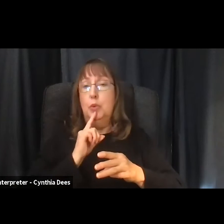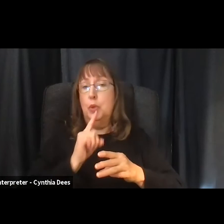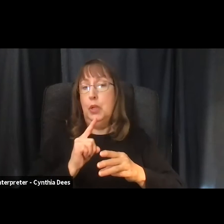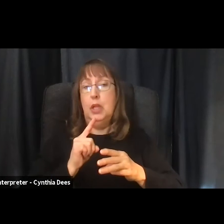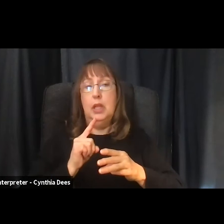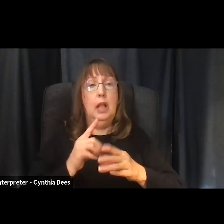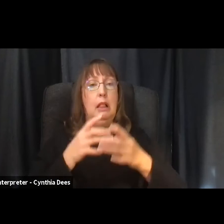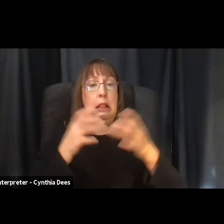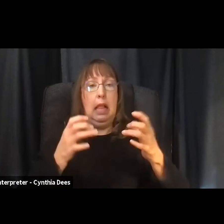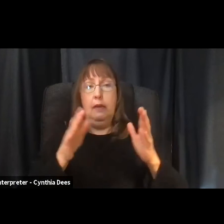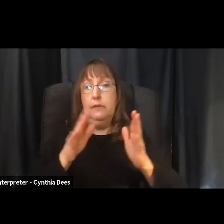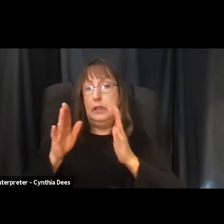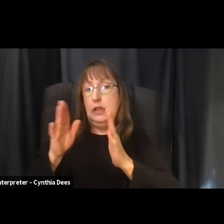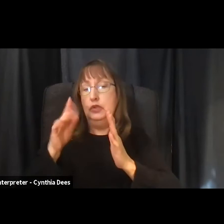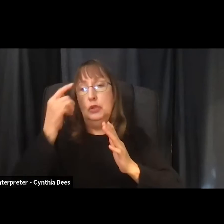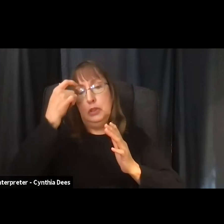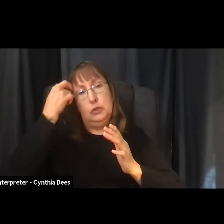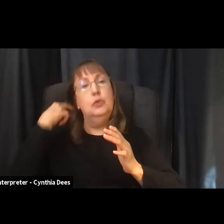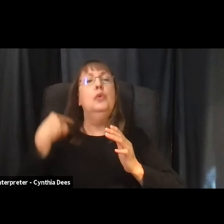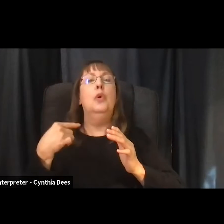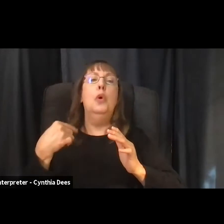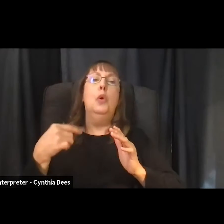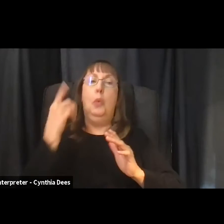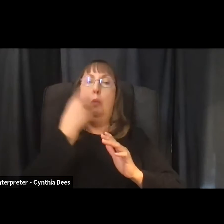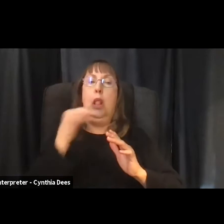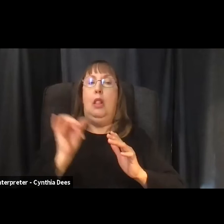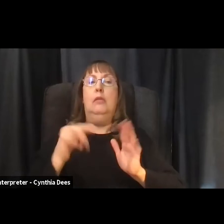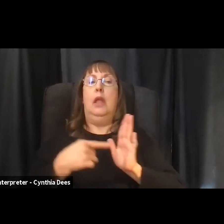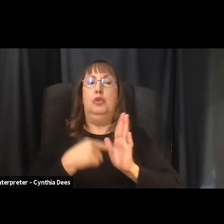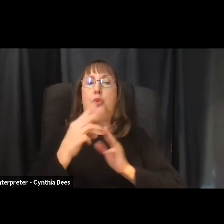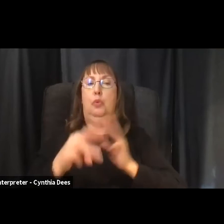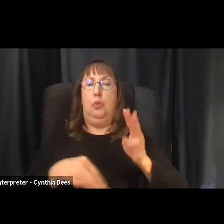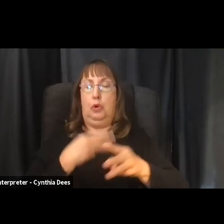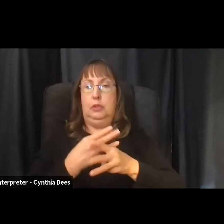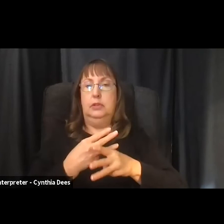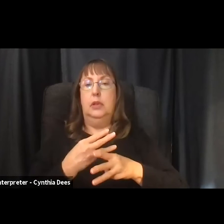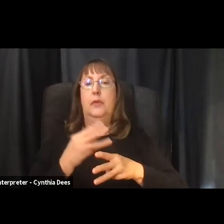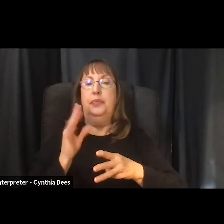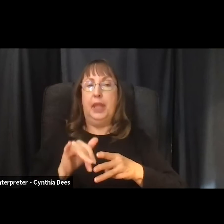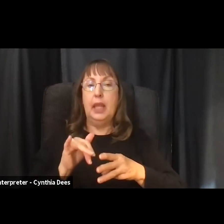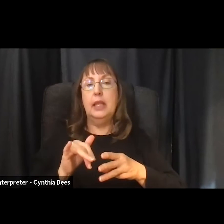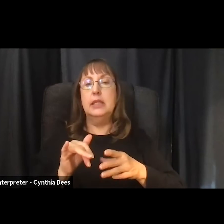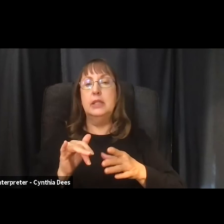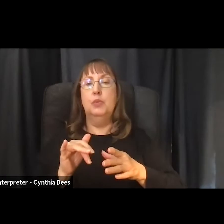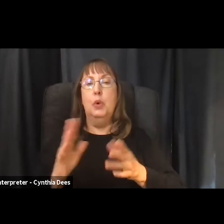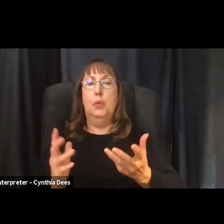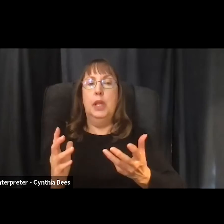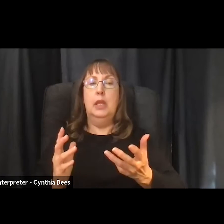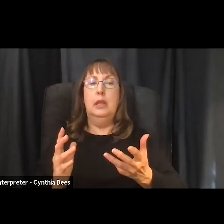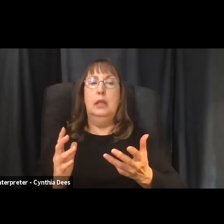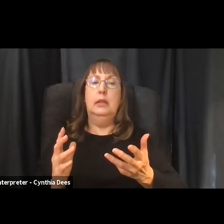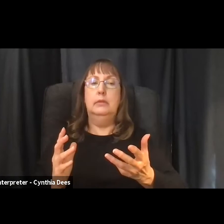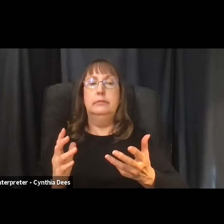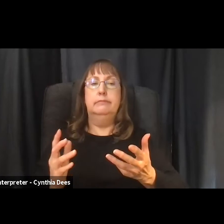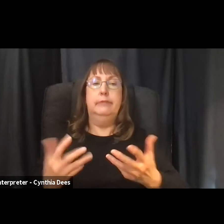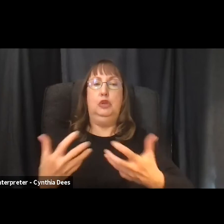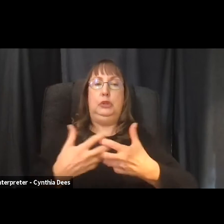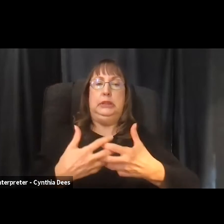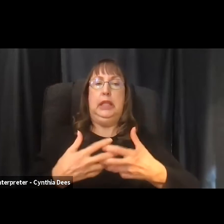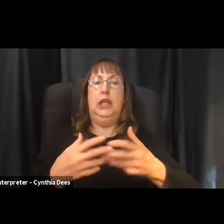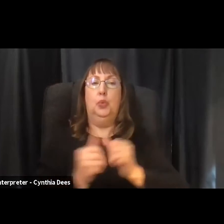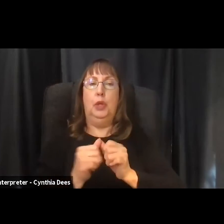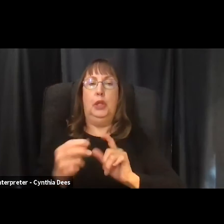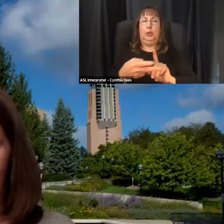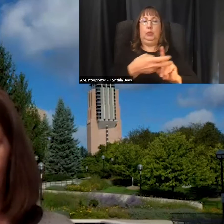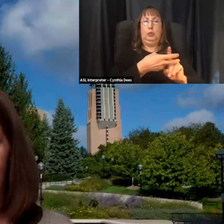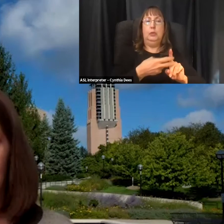the face that we're showing to the world. So that's kind of where we intersect with recruitment, is in those first